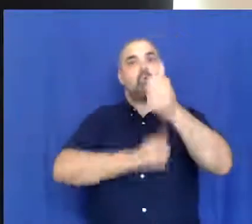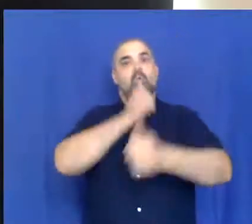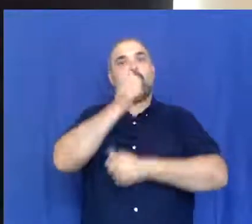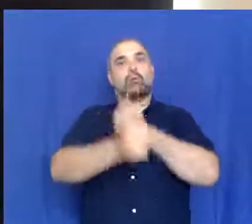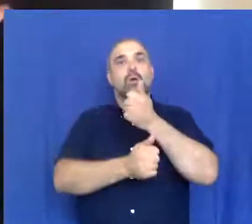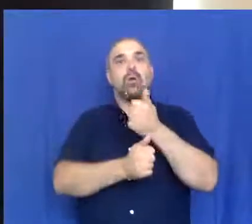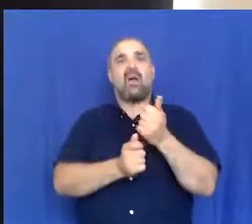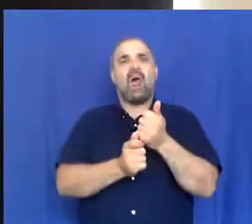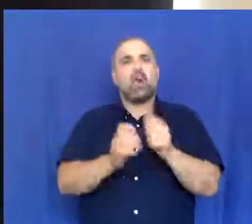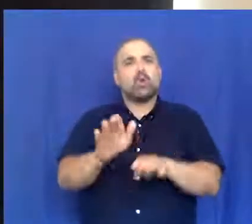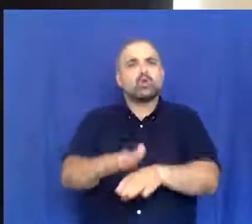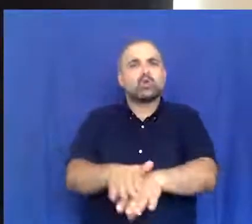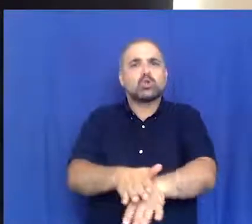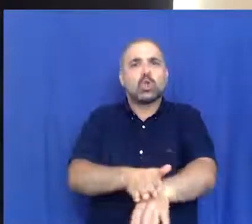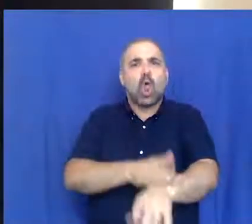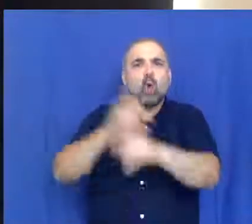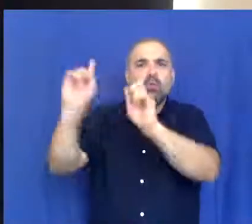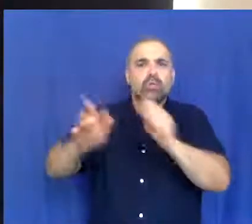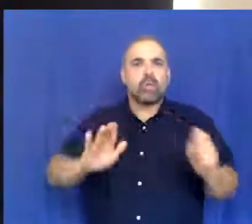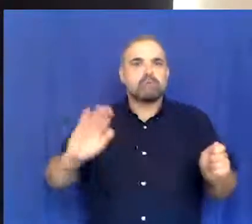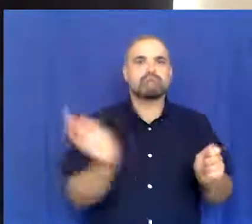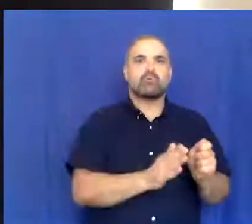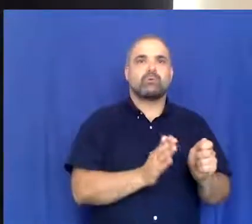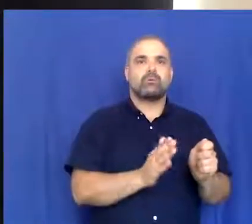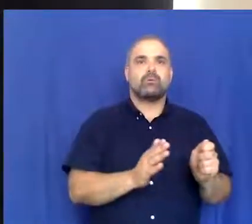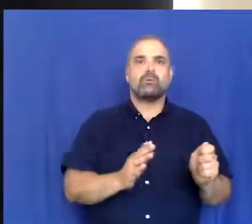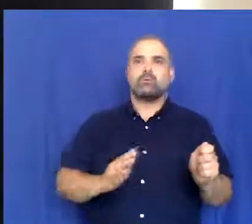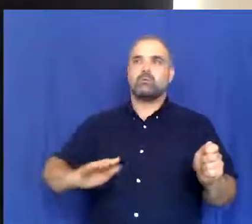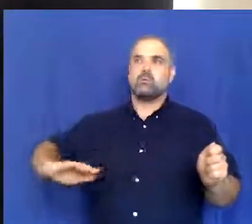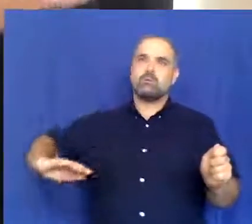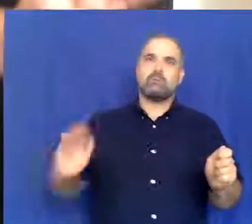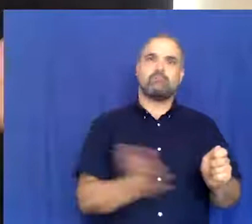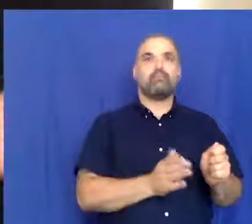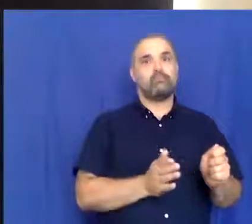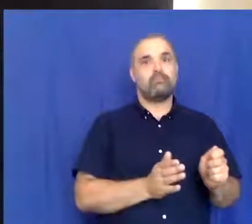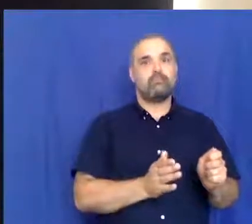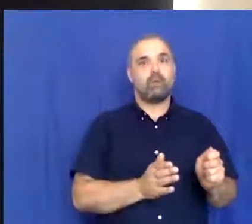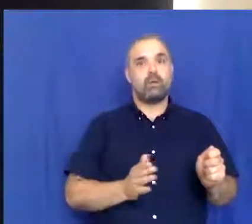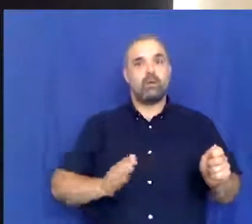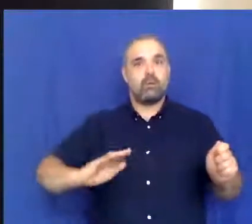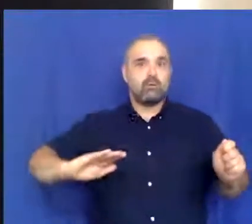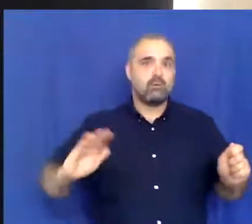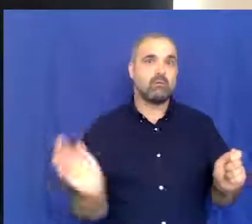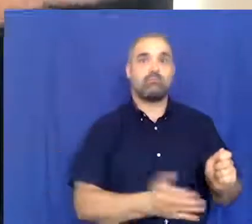Well done. And really slow thunder. Very slow.